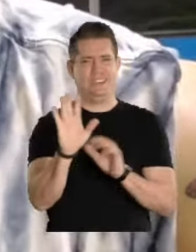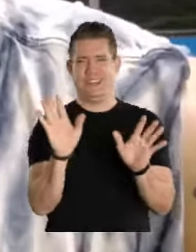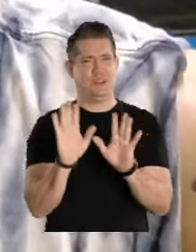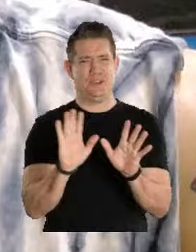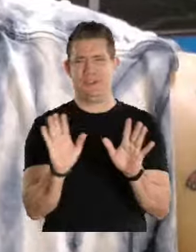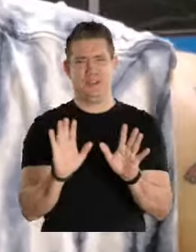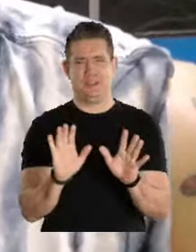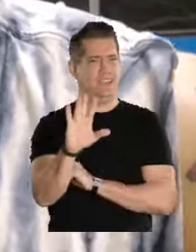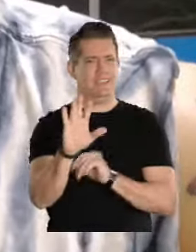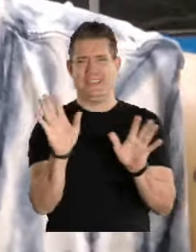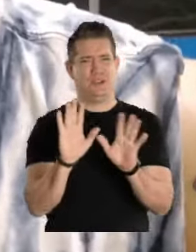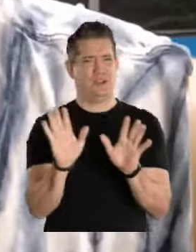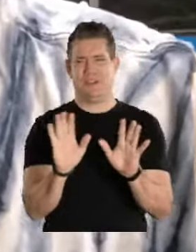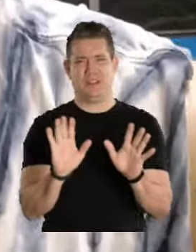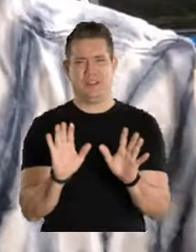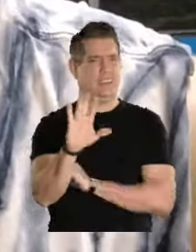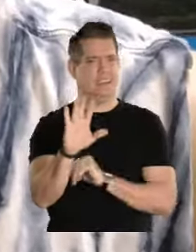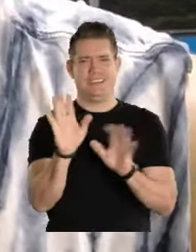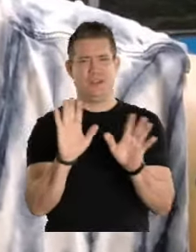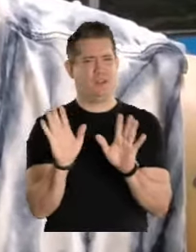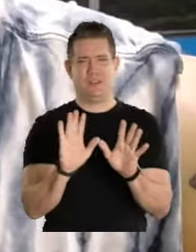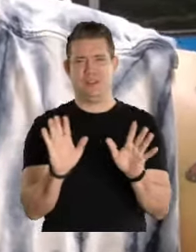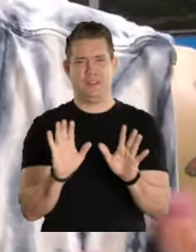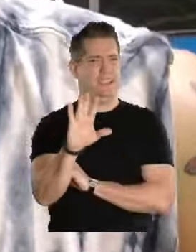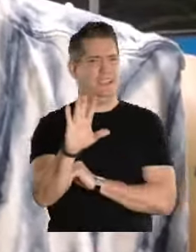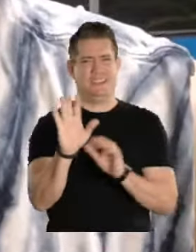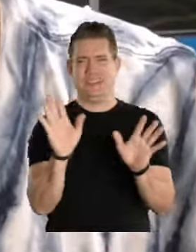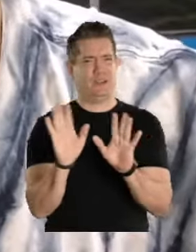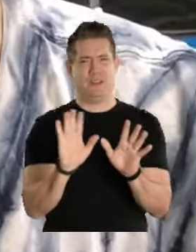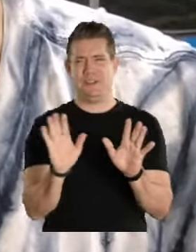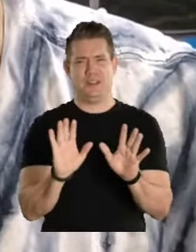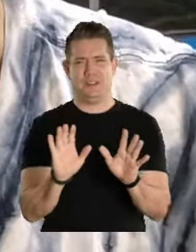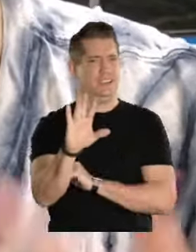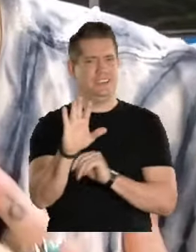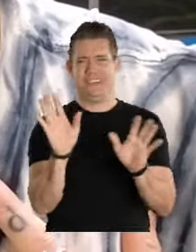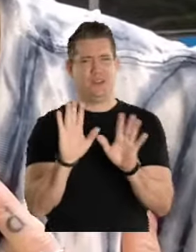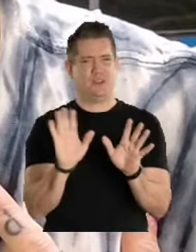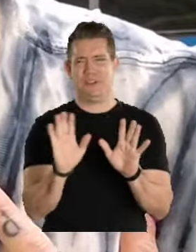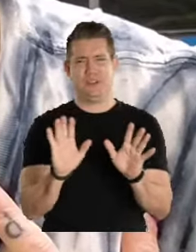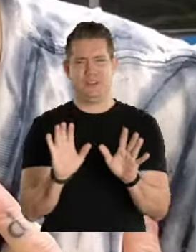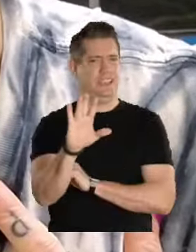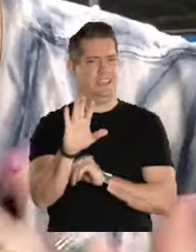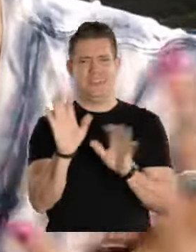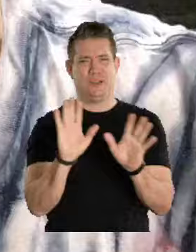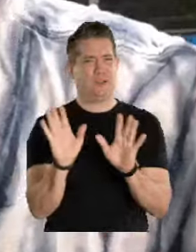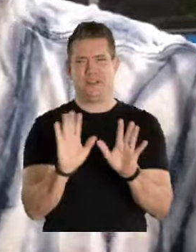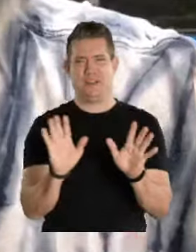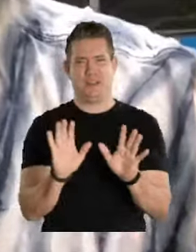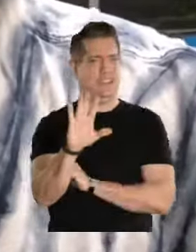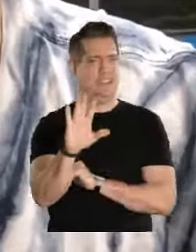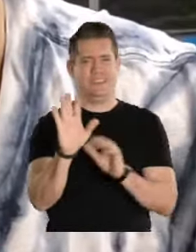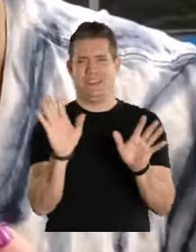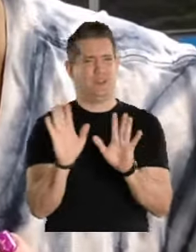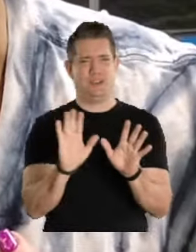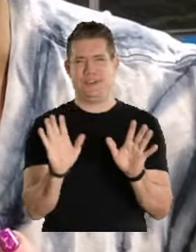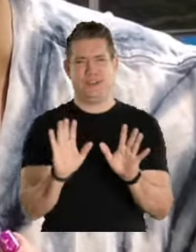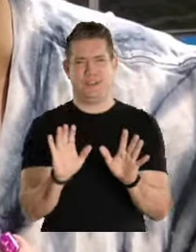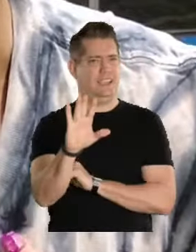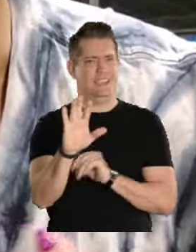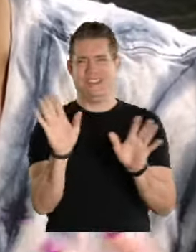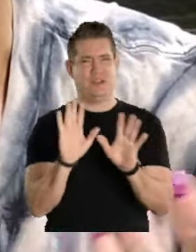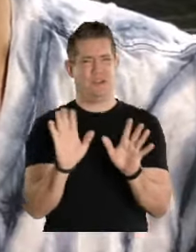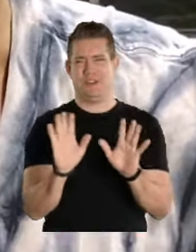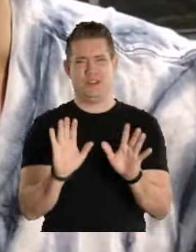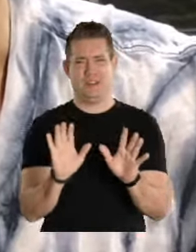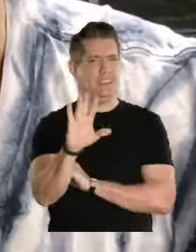straight. We need to have a good combination of cardiovascular activity that raises our heart rate, gets our blood pumping and flowing